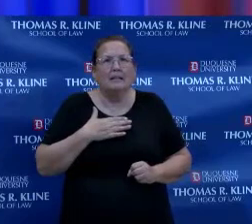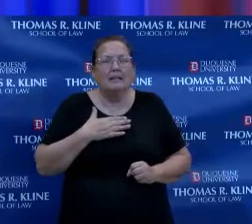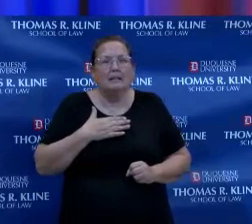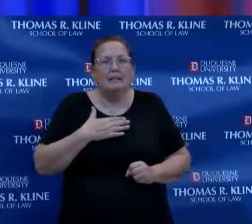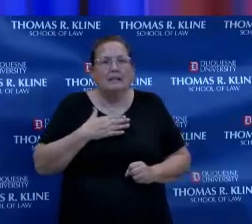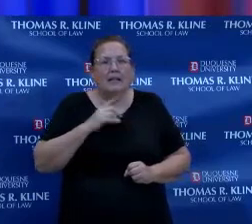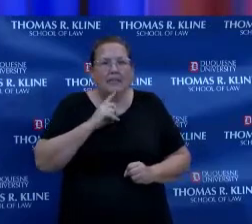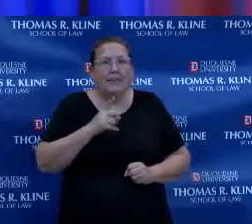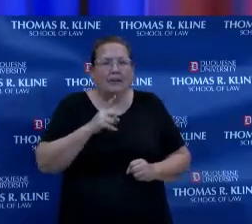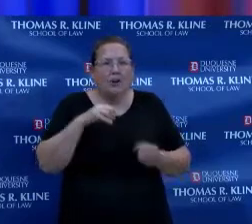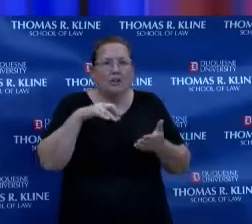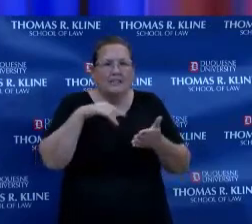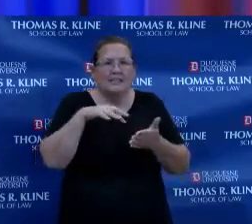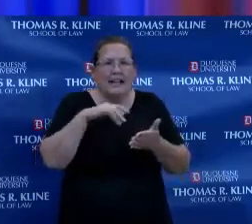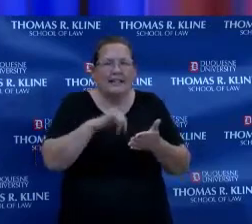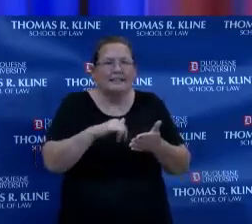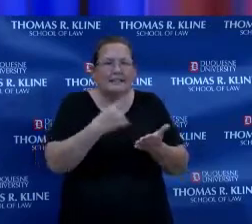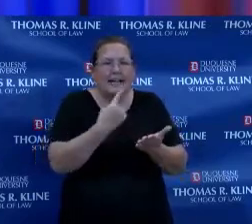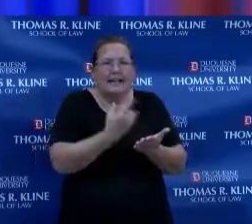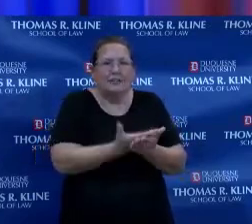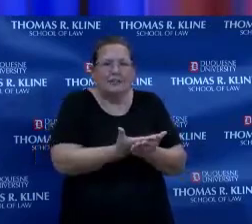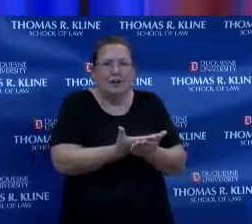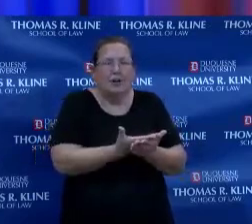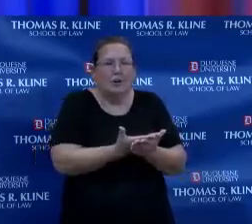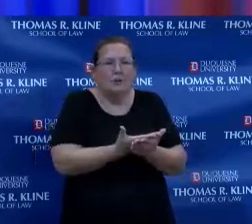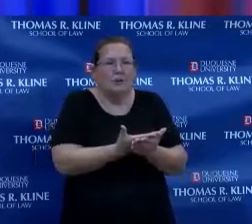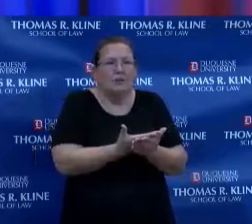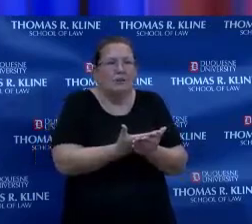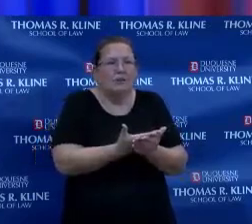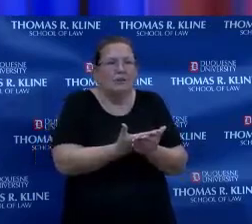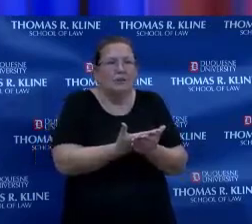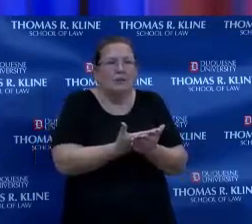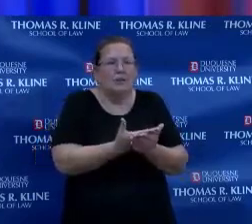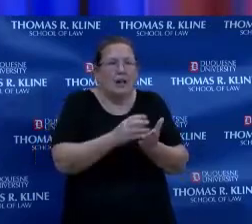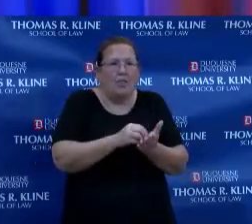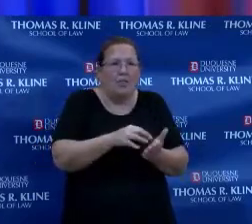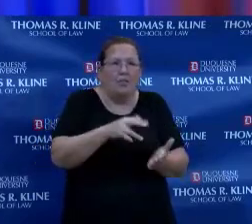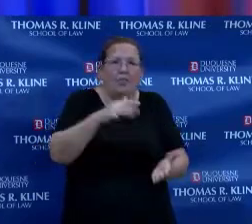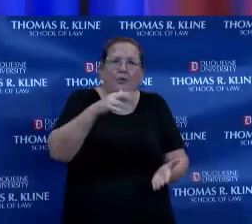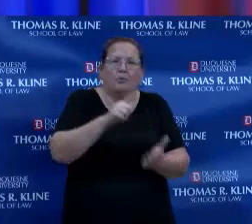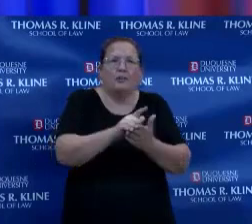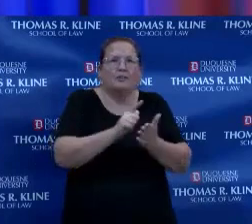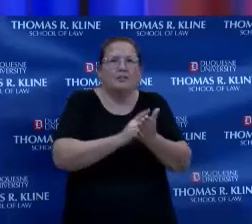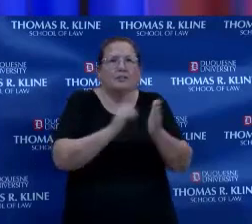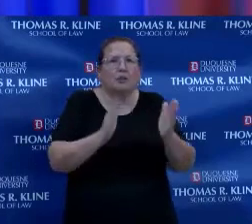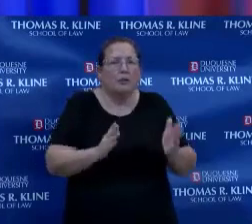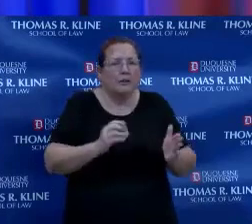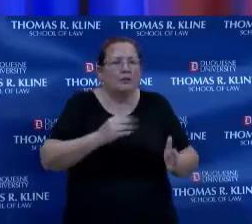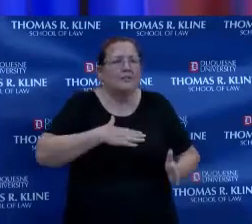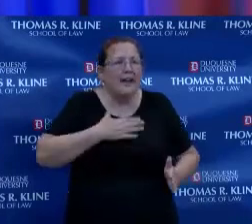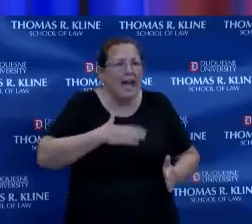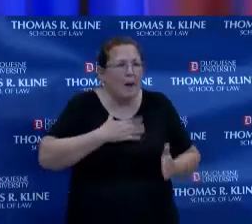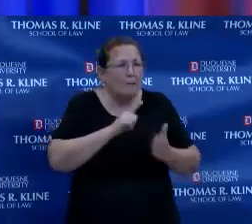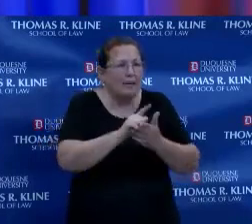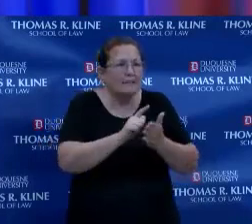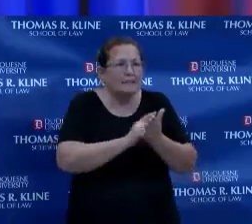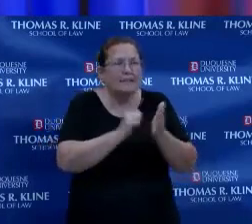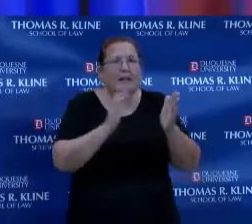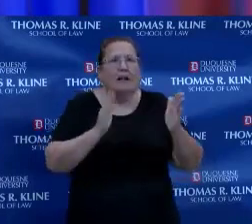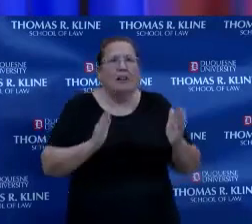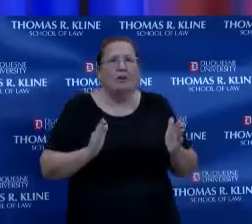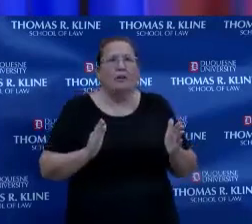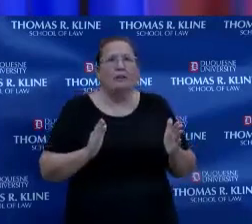studies which show that the richest lawyers aren't the happiest lawyers. The